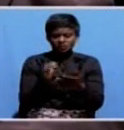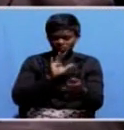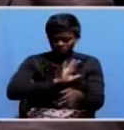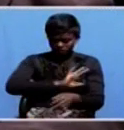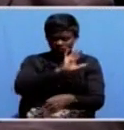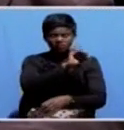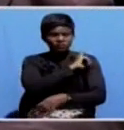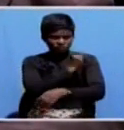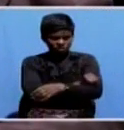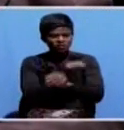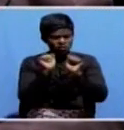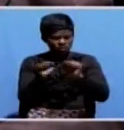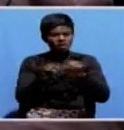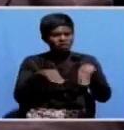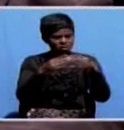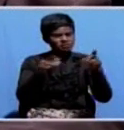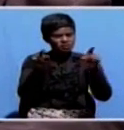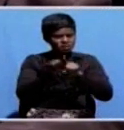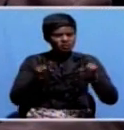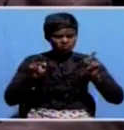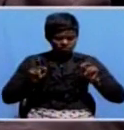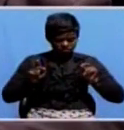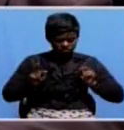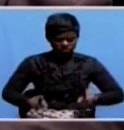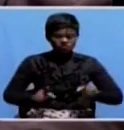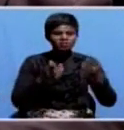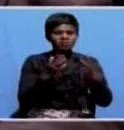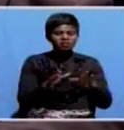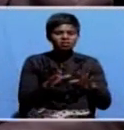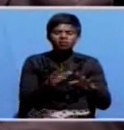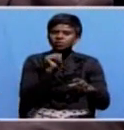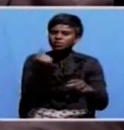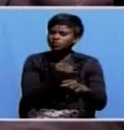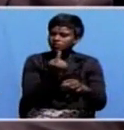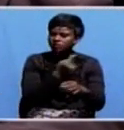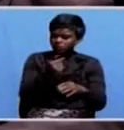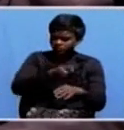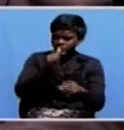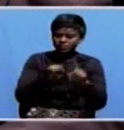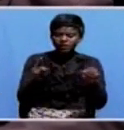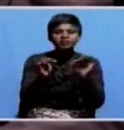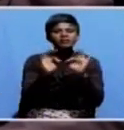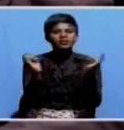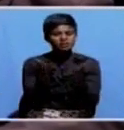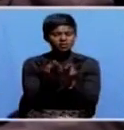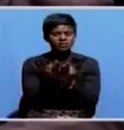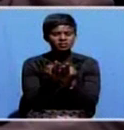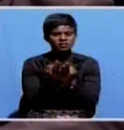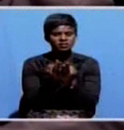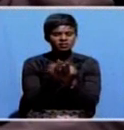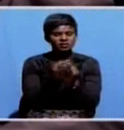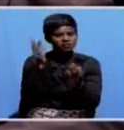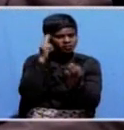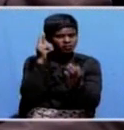posthumously would be greatly appreciated. Not only by him, but by his family.